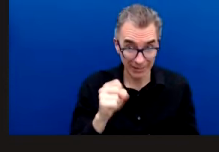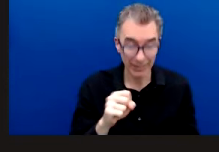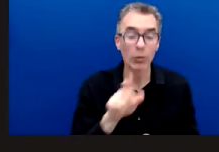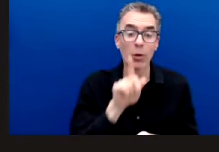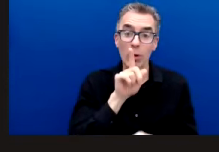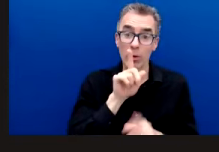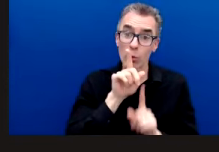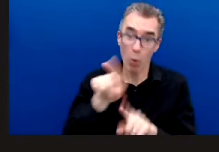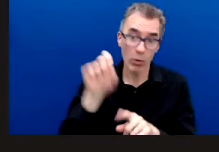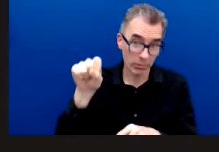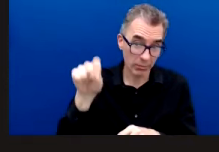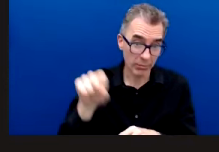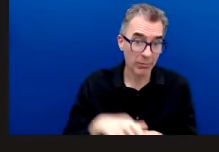report.